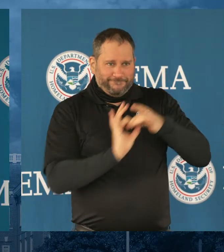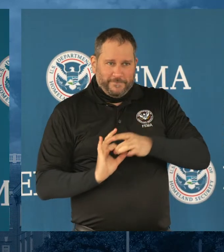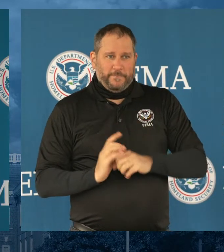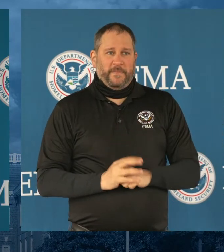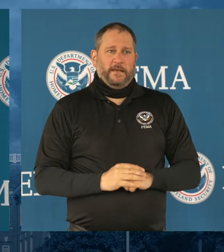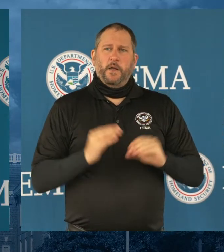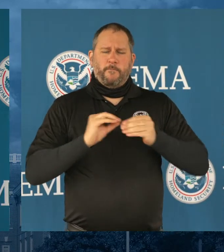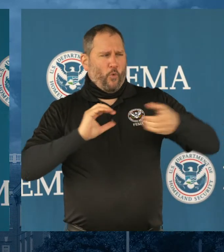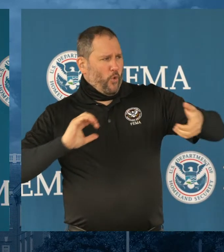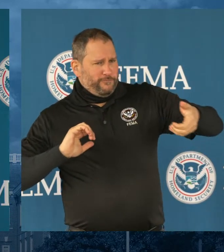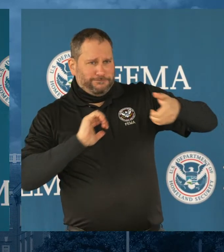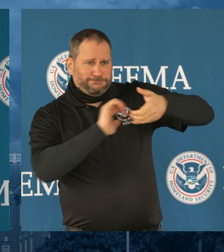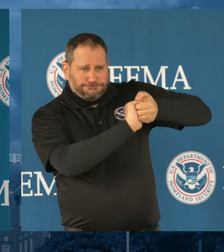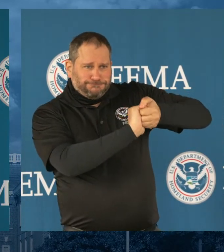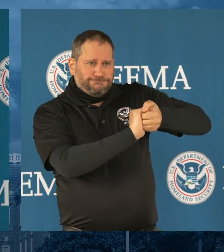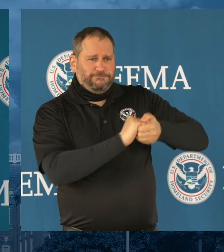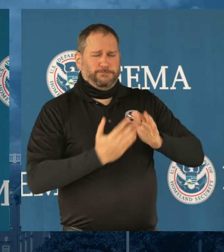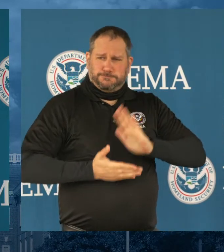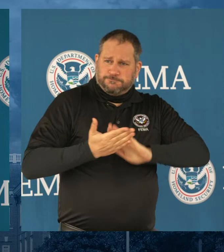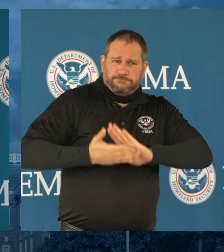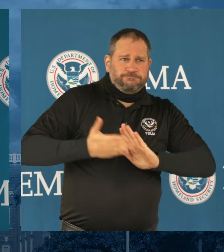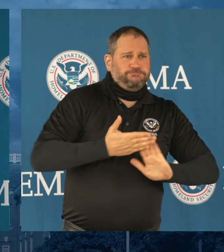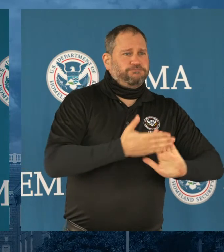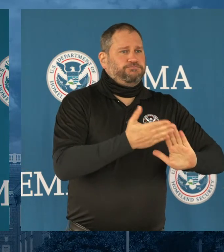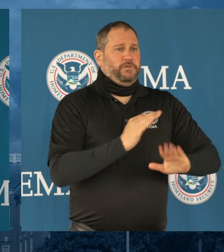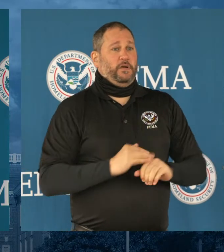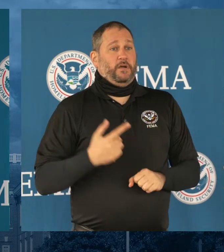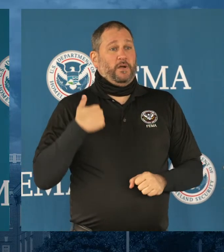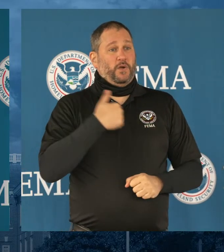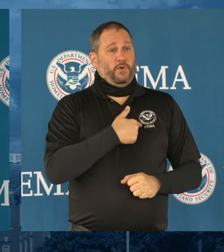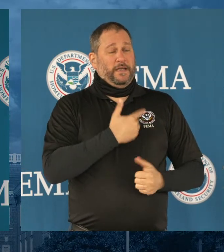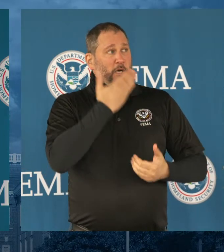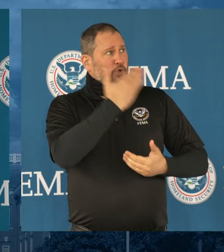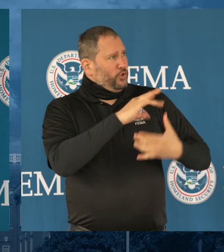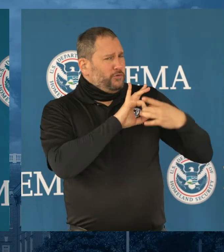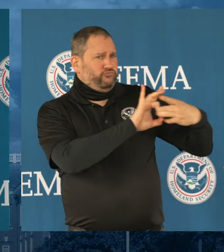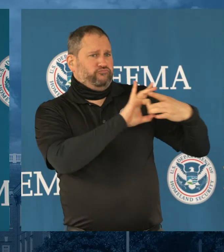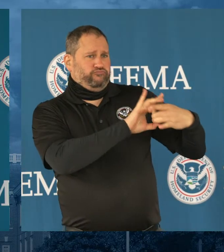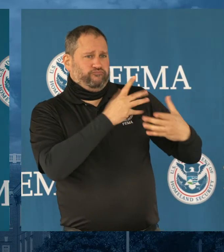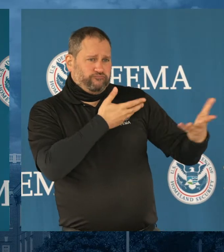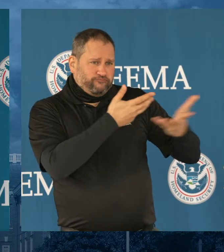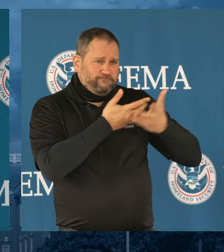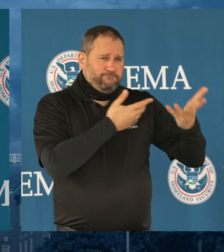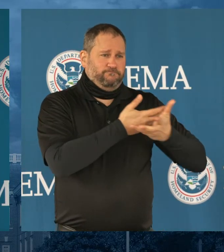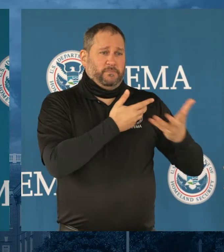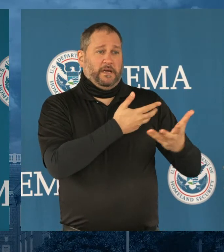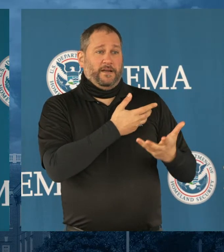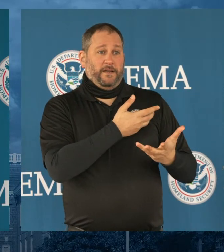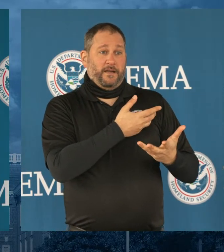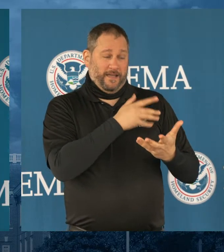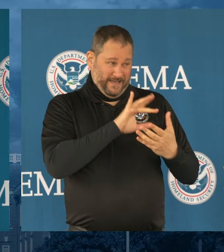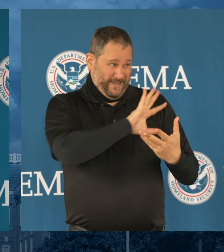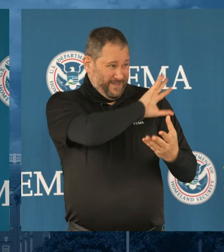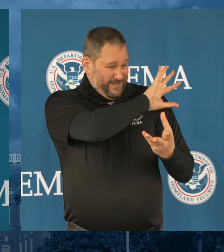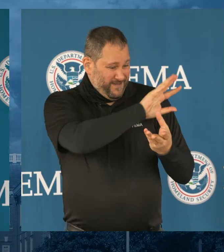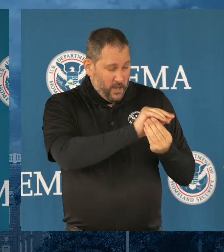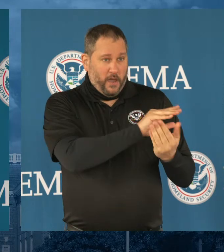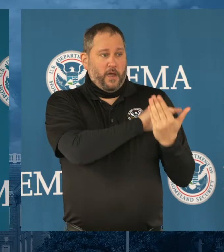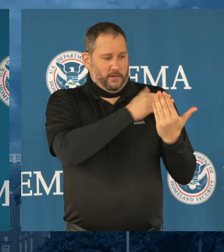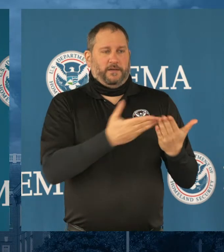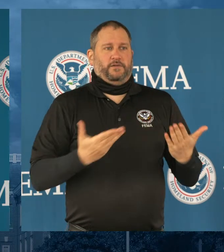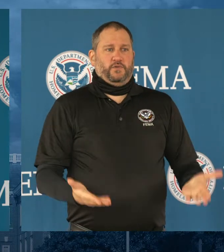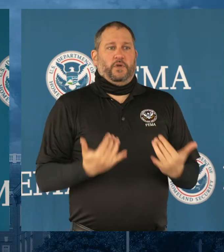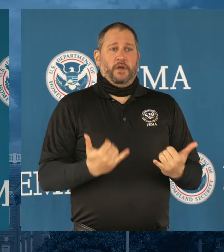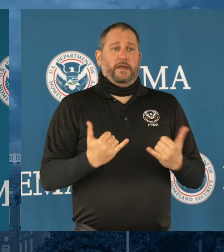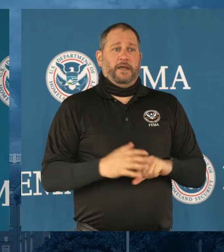partnership, an operational partnership. We had good relations leading up to this recent development, but this is a big